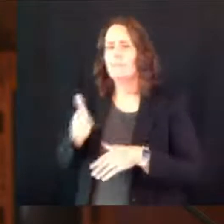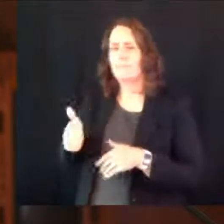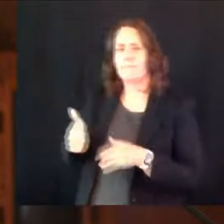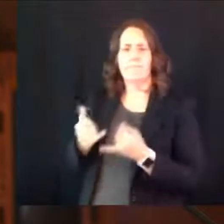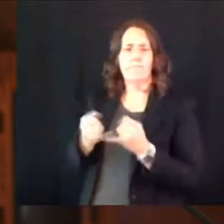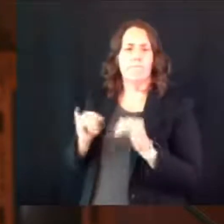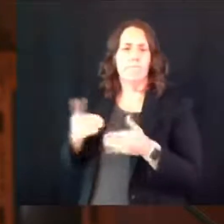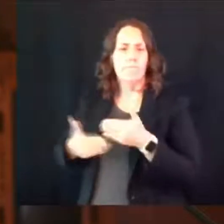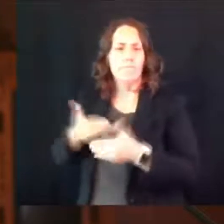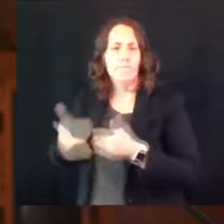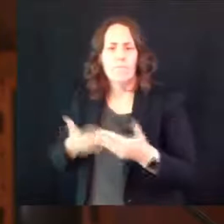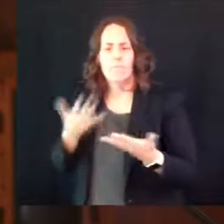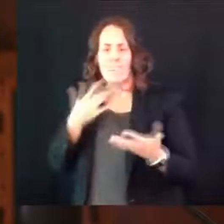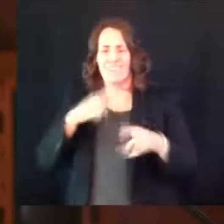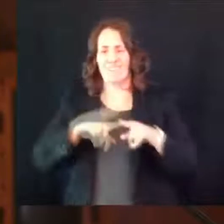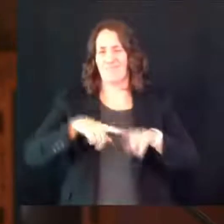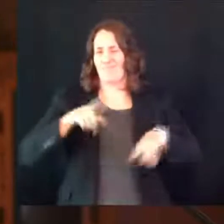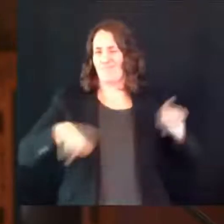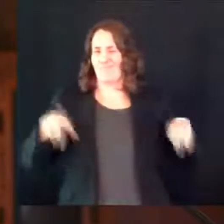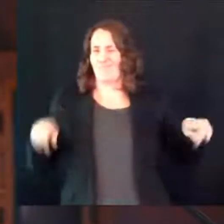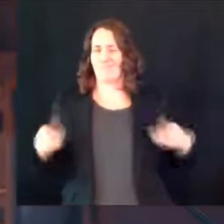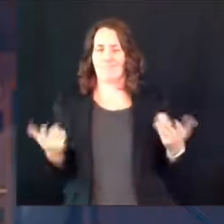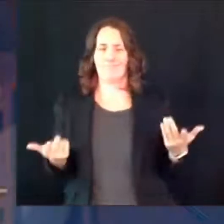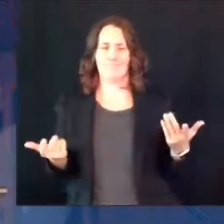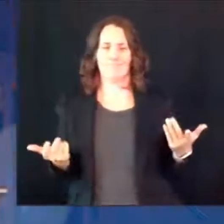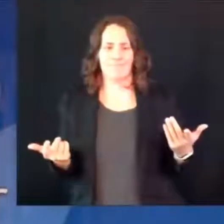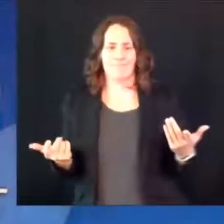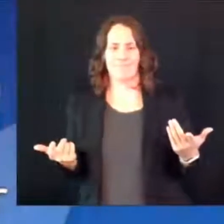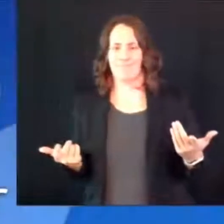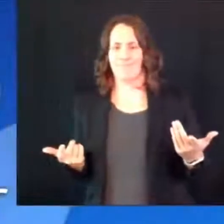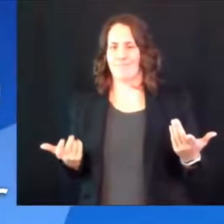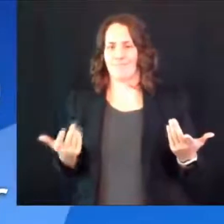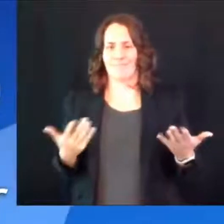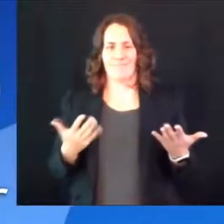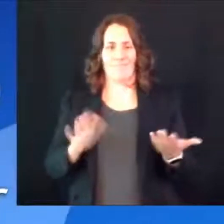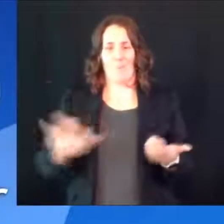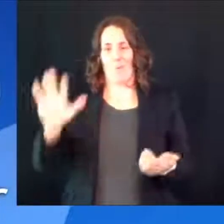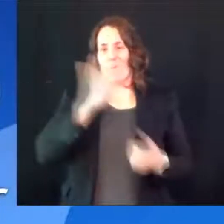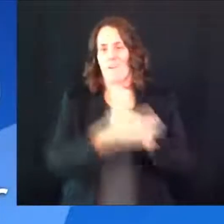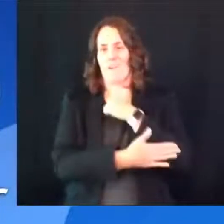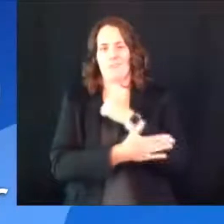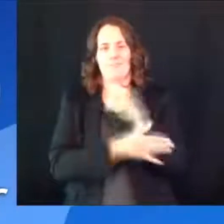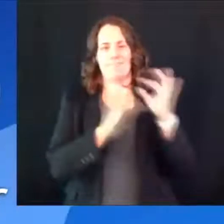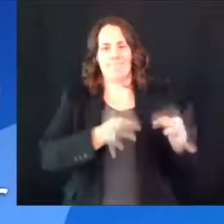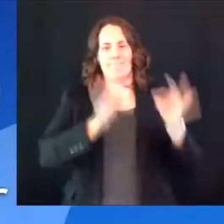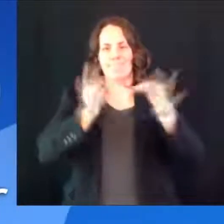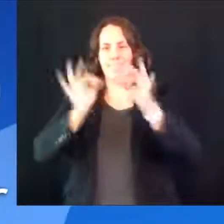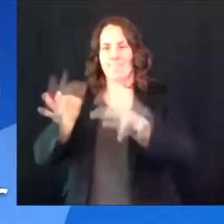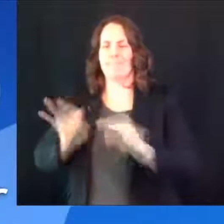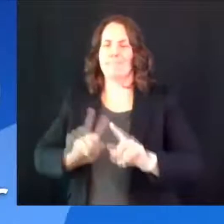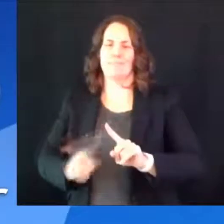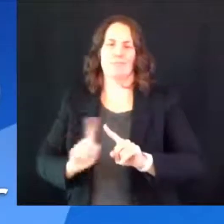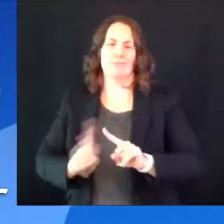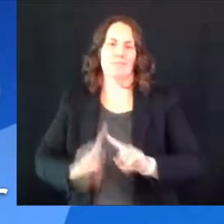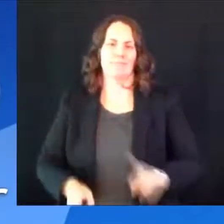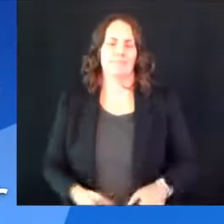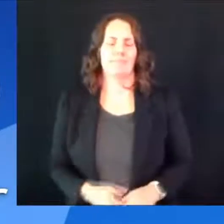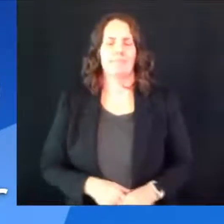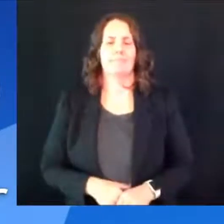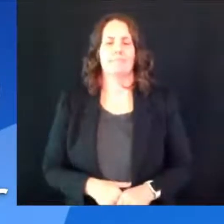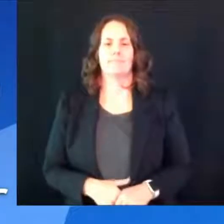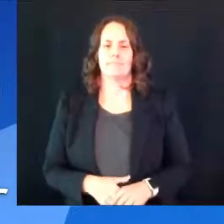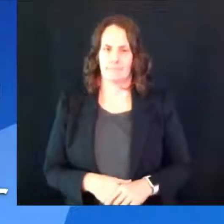work they need to do to stop the spread. Thank you for that. And the next question, Jeff Dada, Spectrum